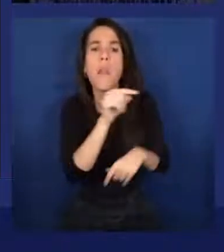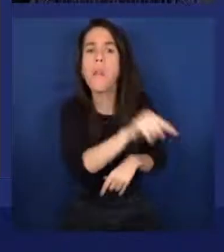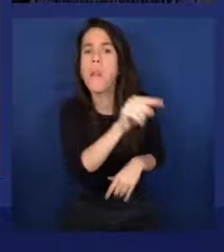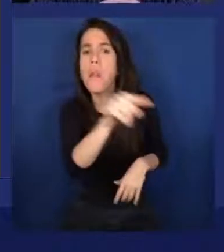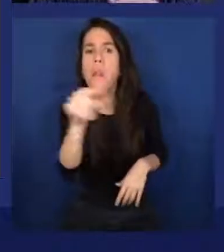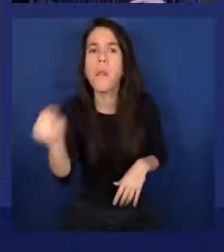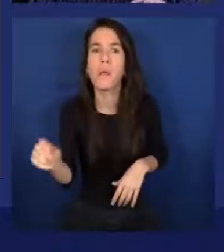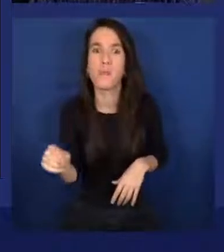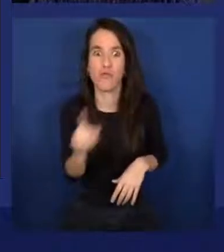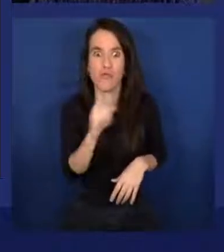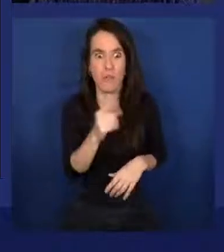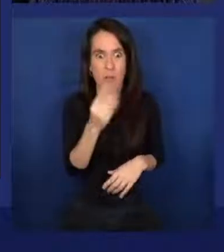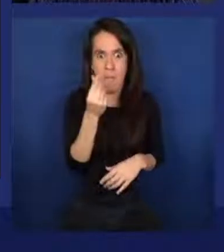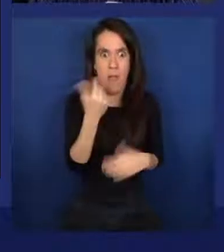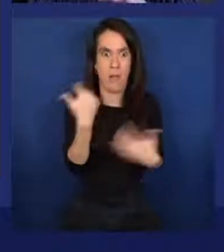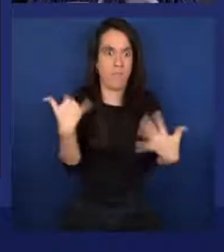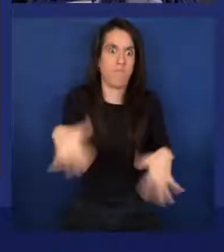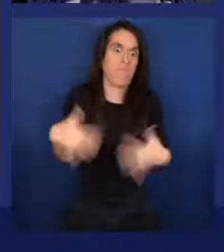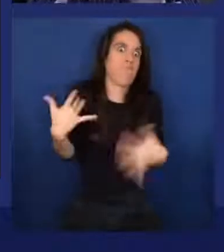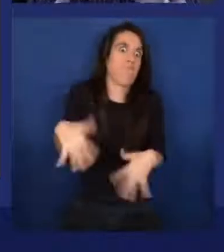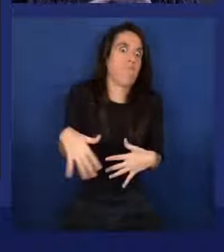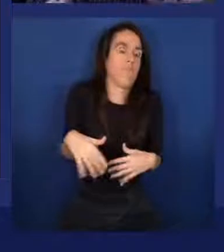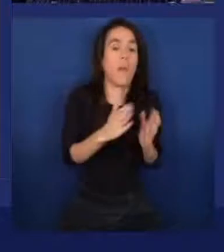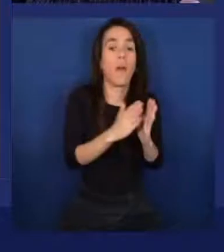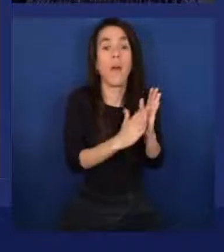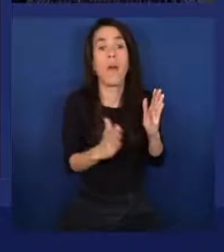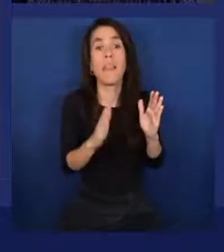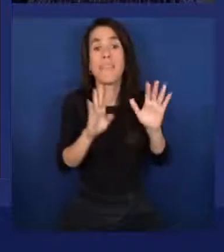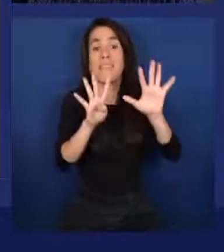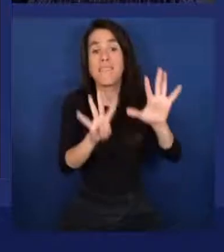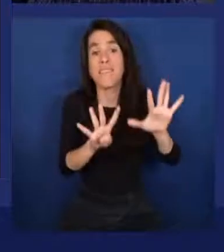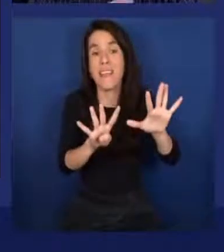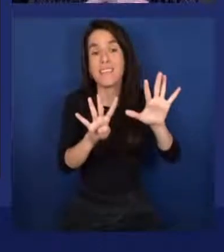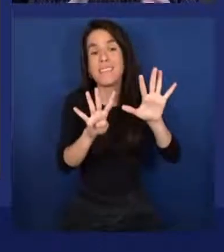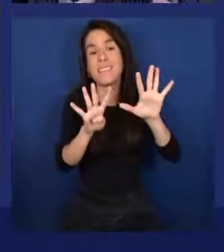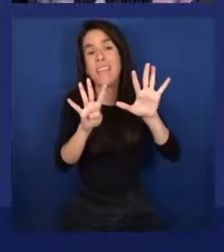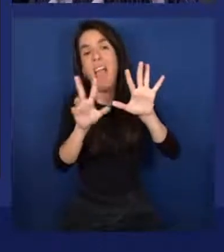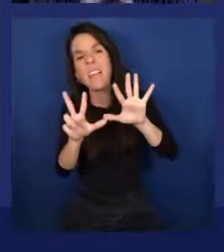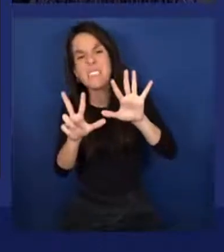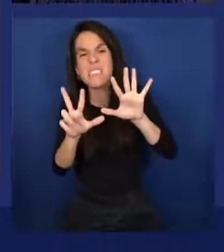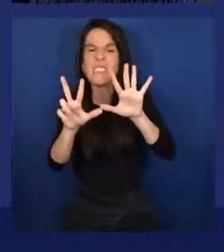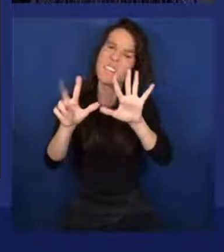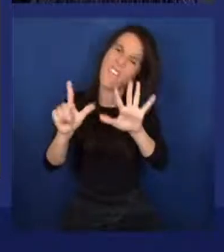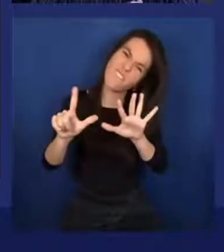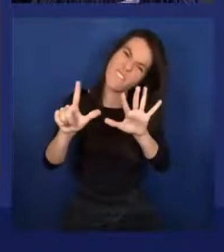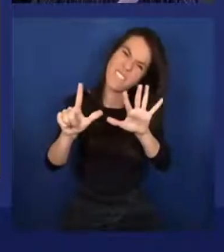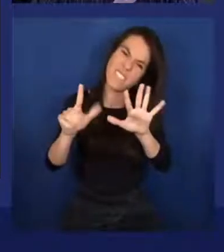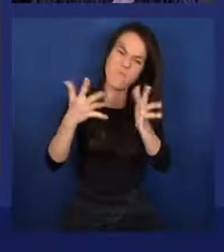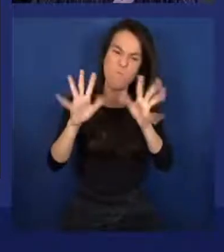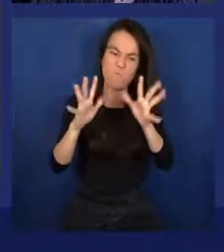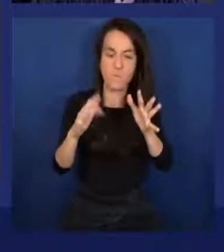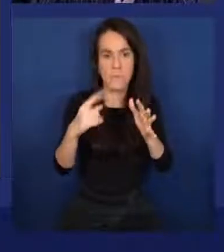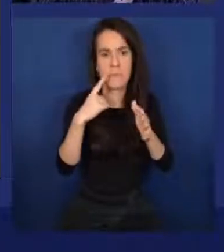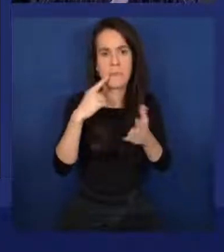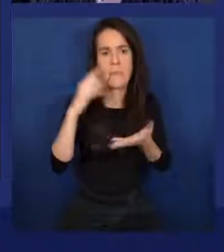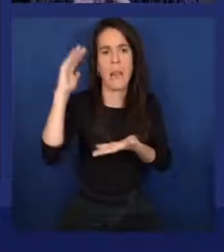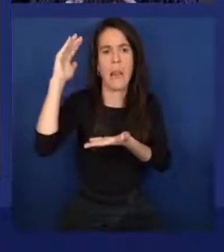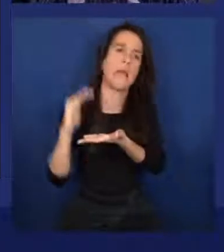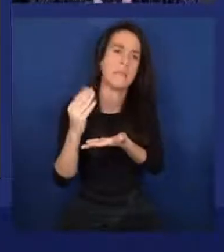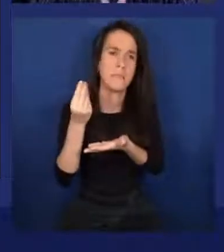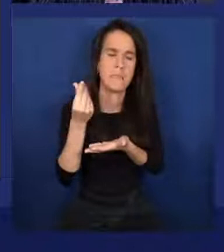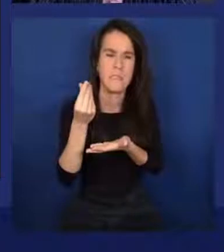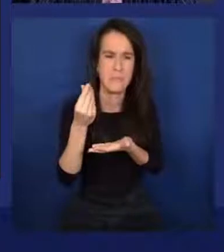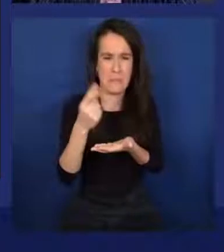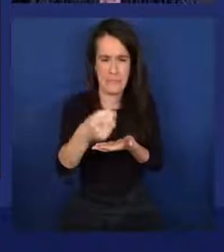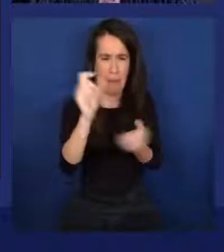that cost. At the end, by the 1987, sort of the end of this generation of computing, about less than 10,000 of these machines have been sold, and most